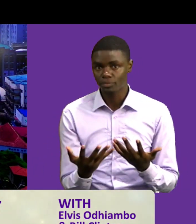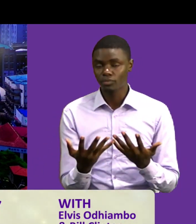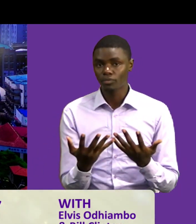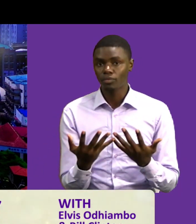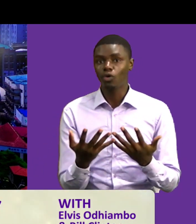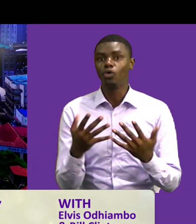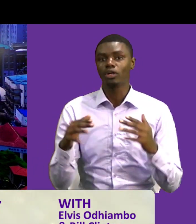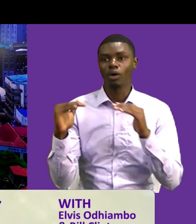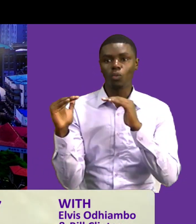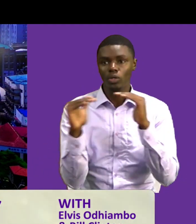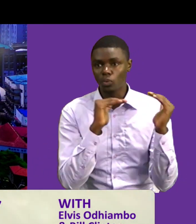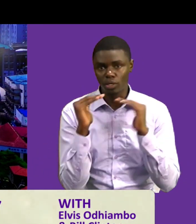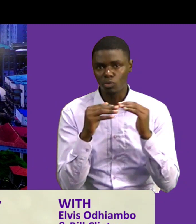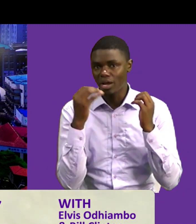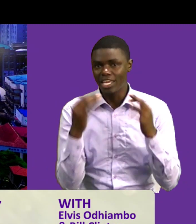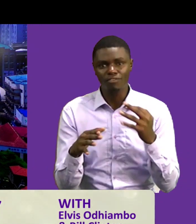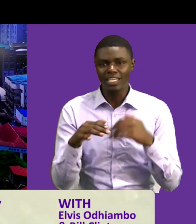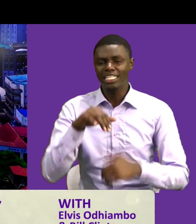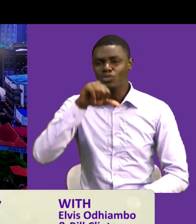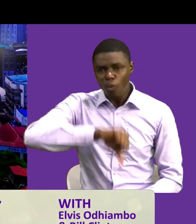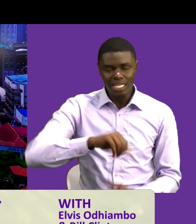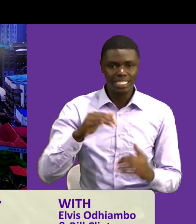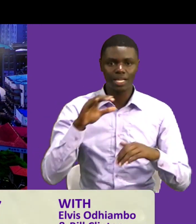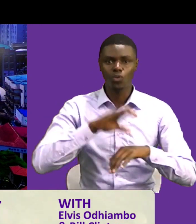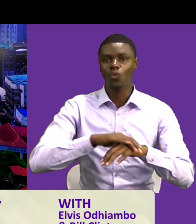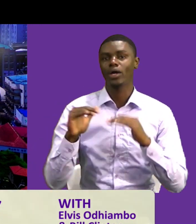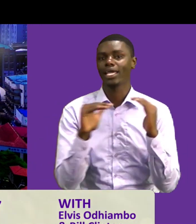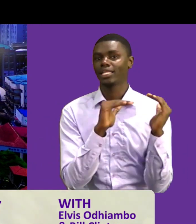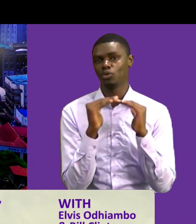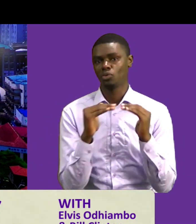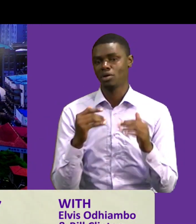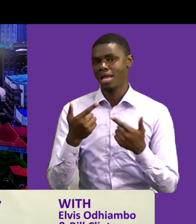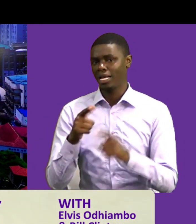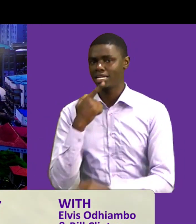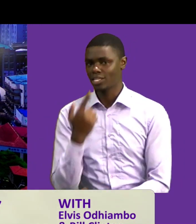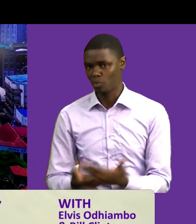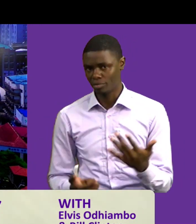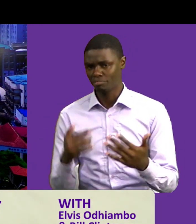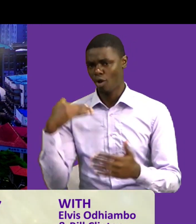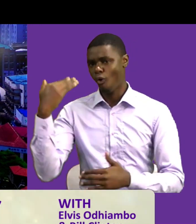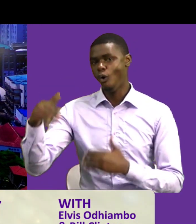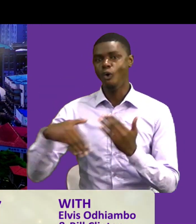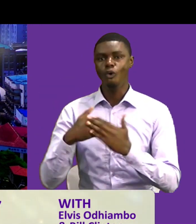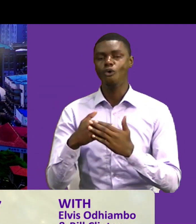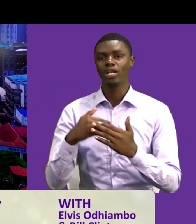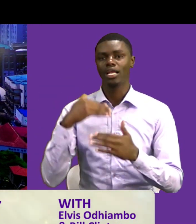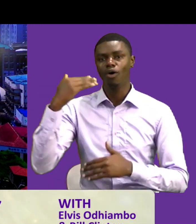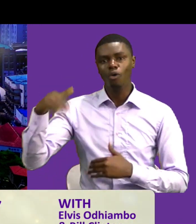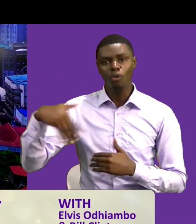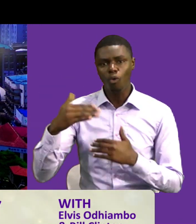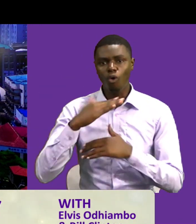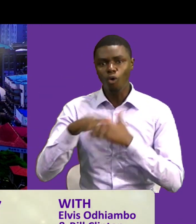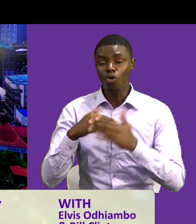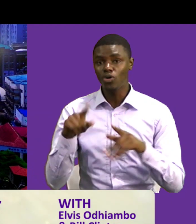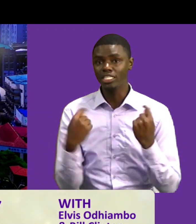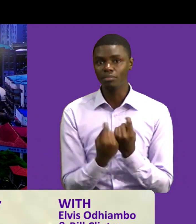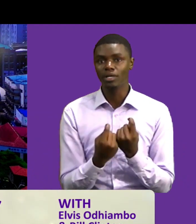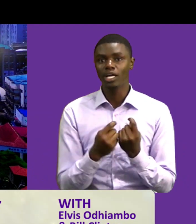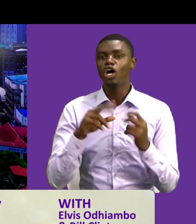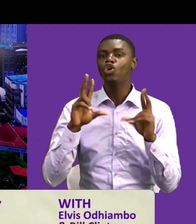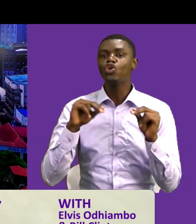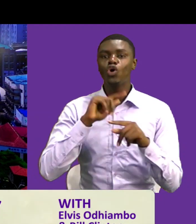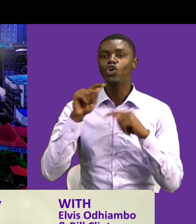at least a draw if it is bad. Let's say every team, obvious, no team